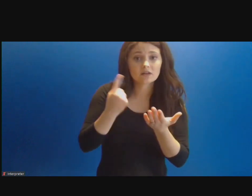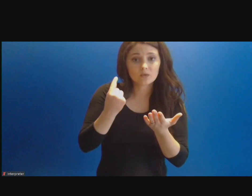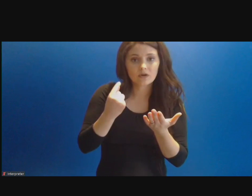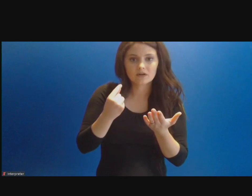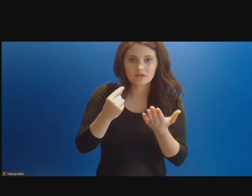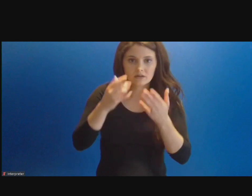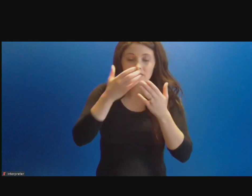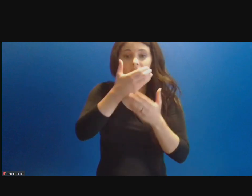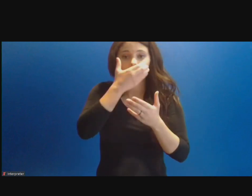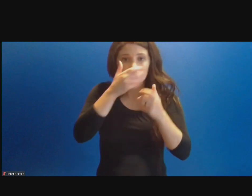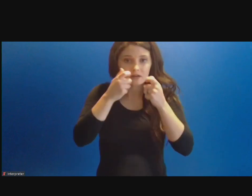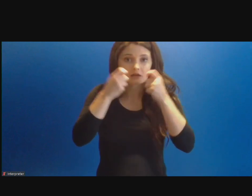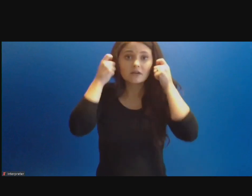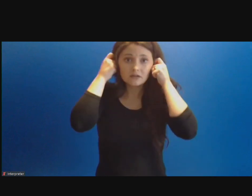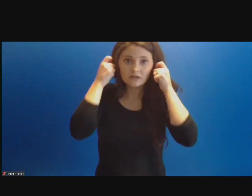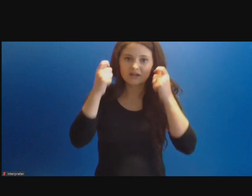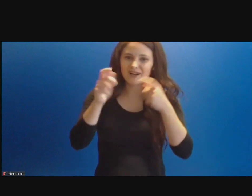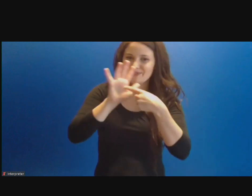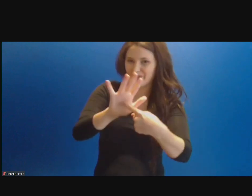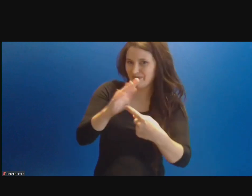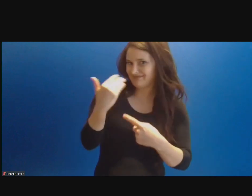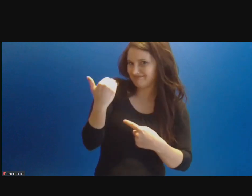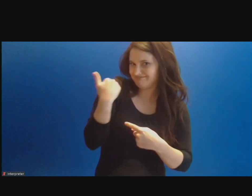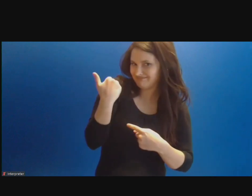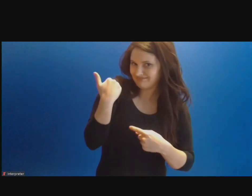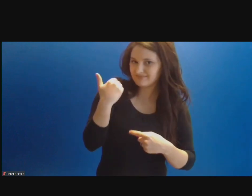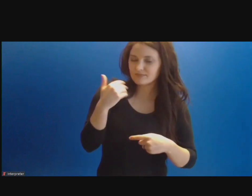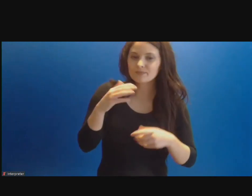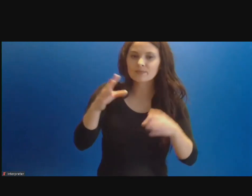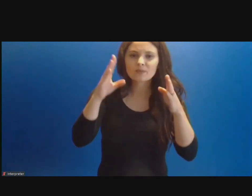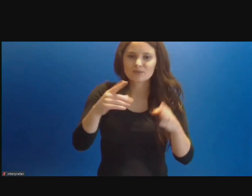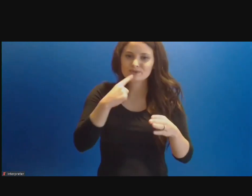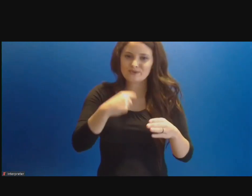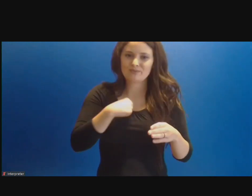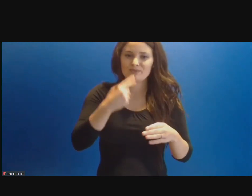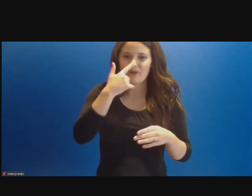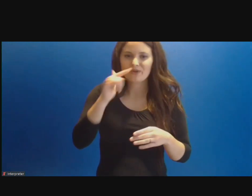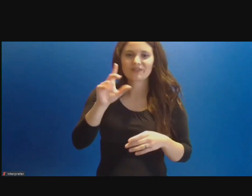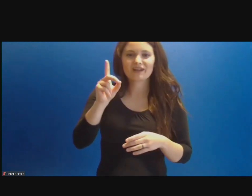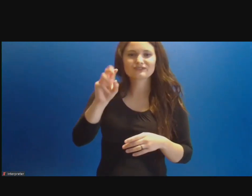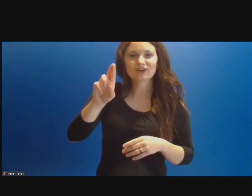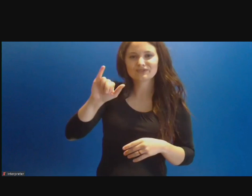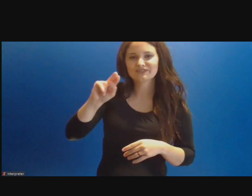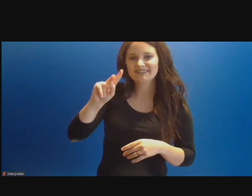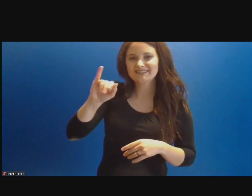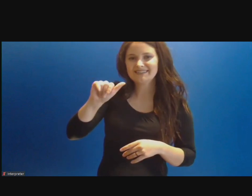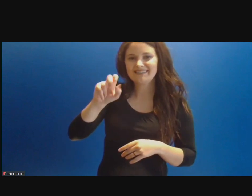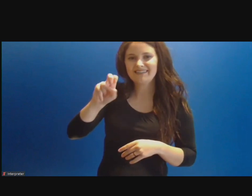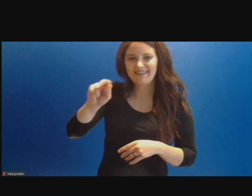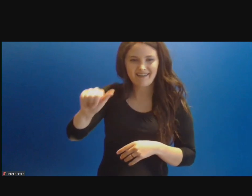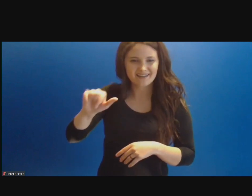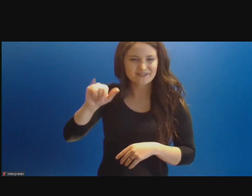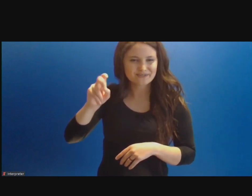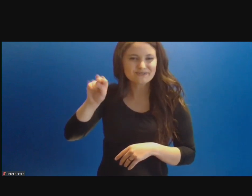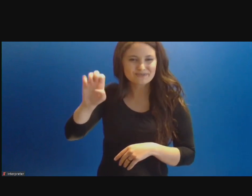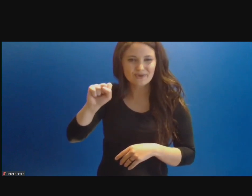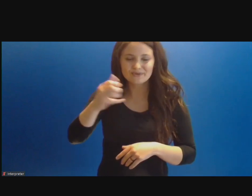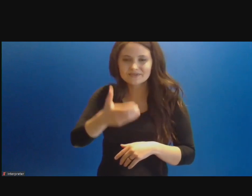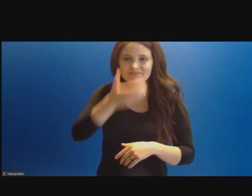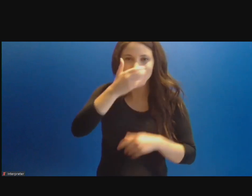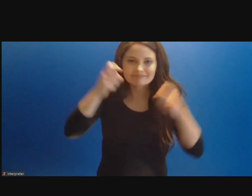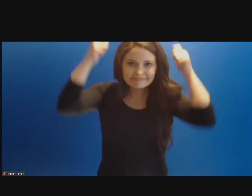facial coverings again. I showed you this one. Somebody said I look like Dr. Indiana Jones last time I had this on with my